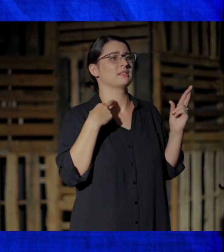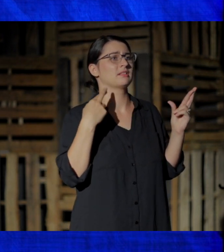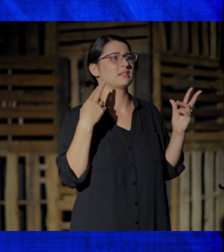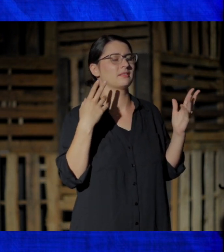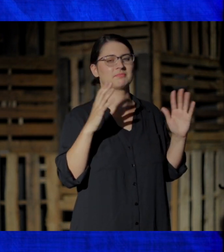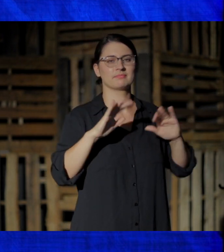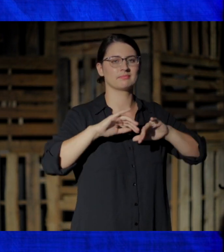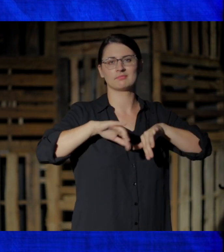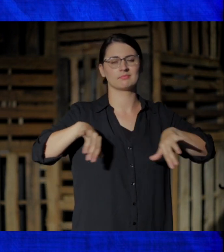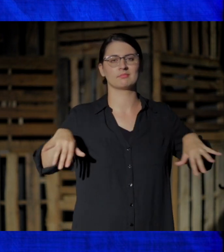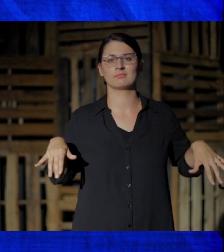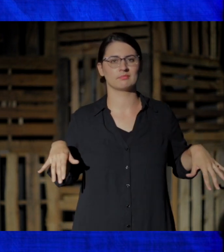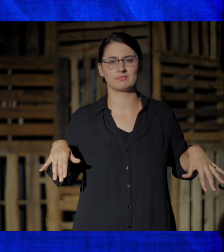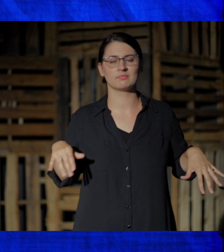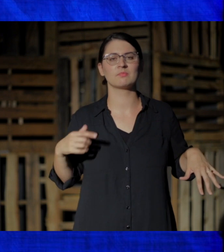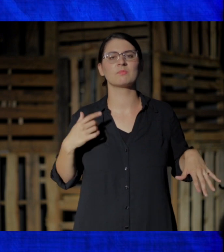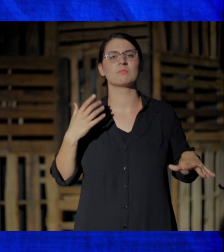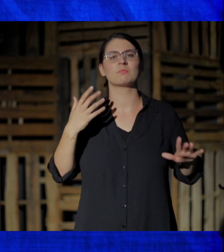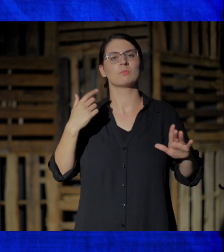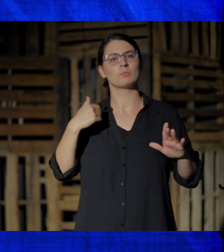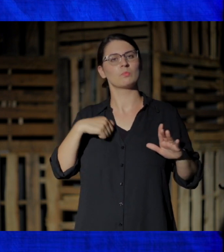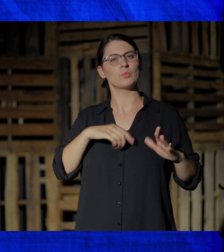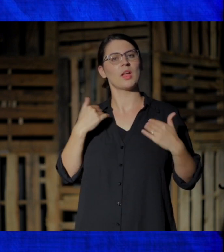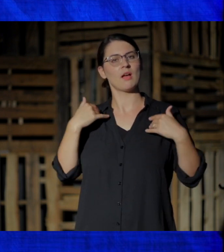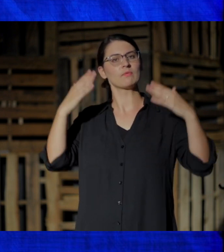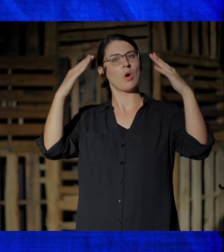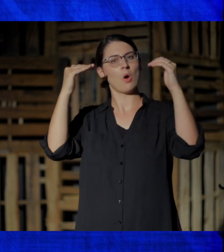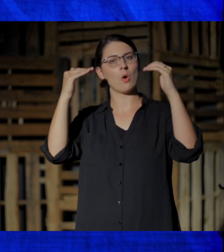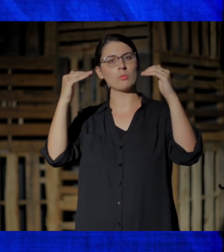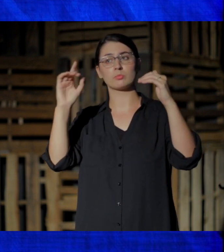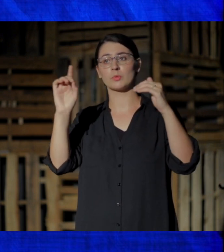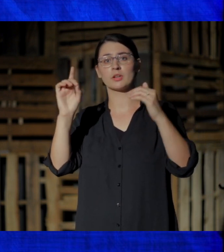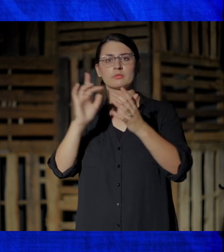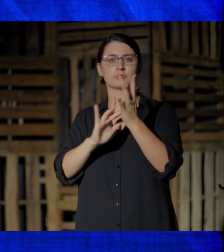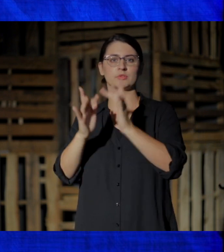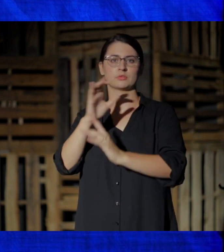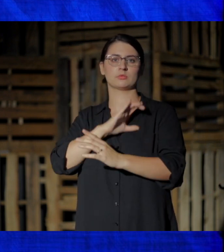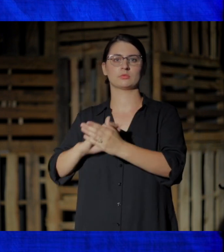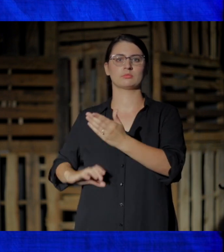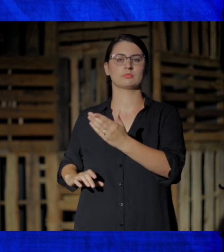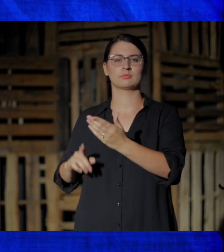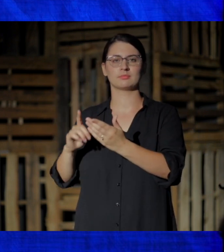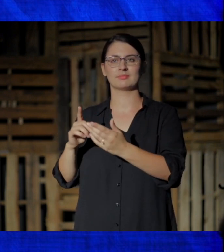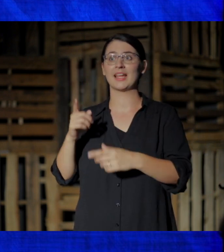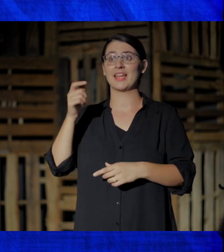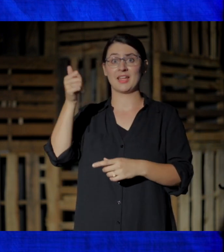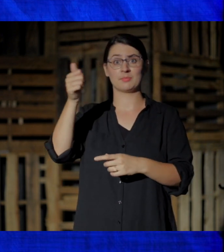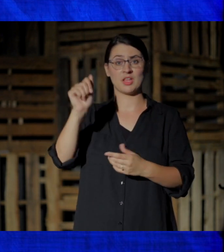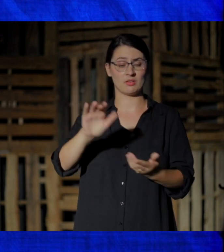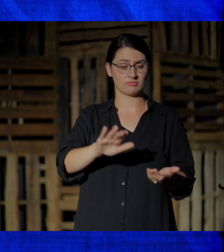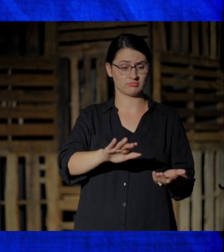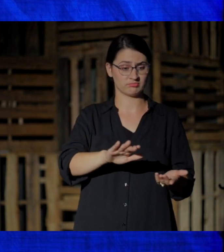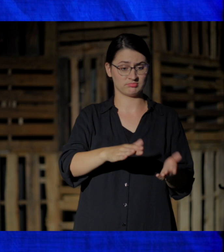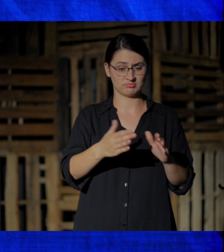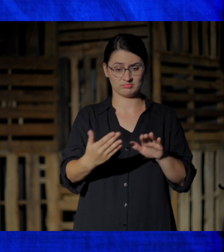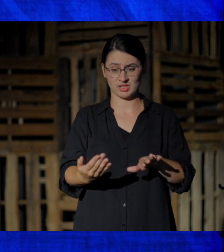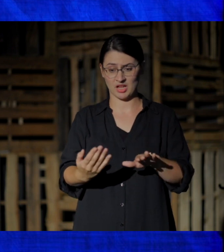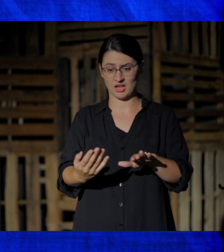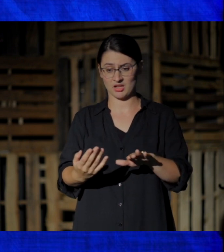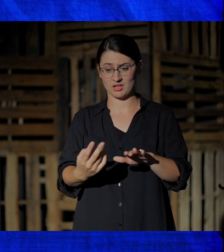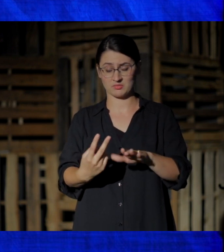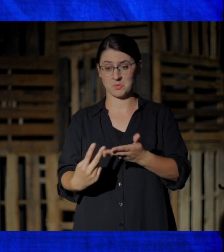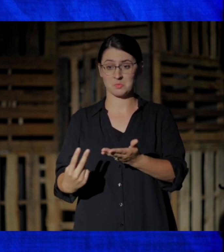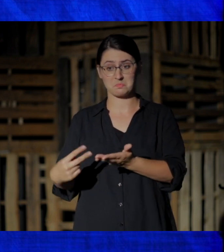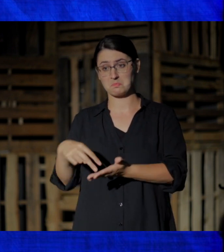king. He didn't just die and rise from the grave, but he ascended. And the Bible says if he ascended, he